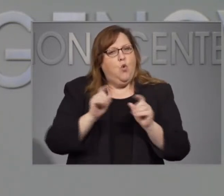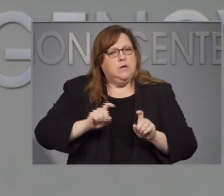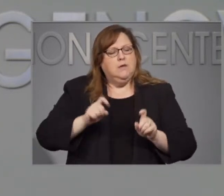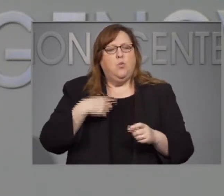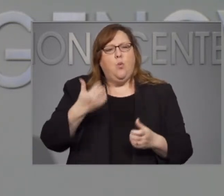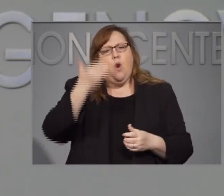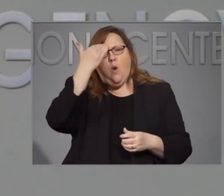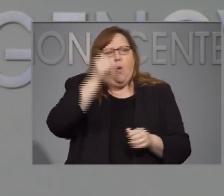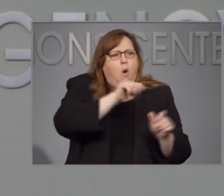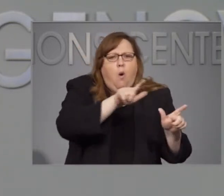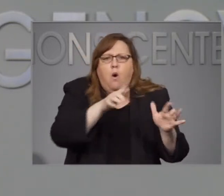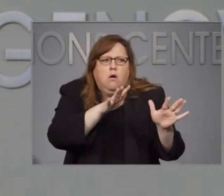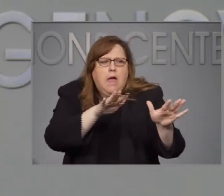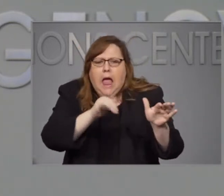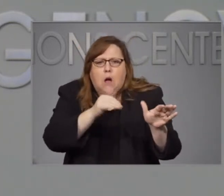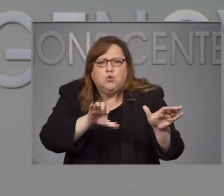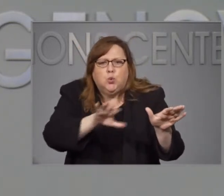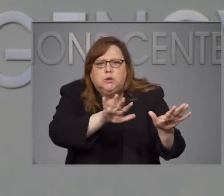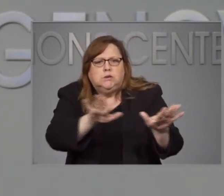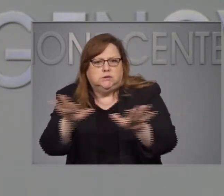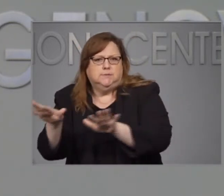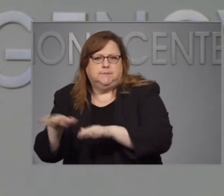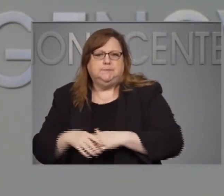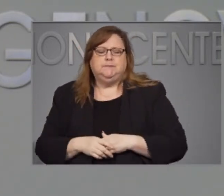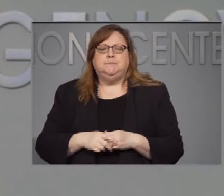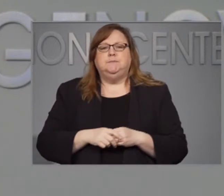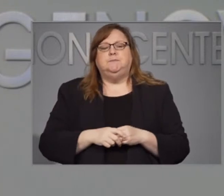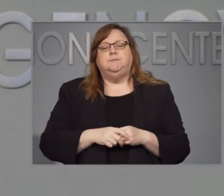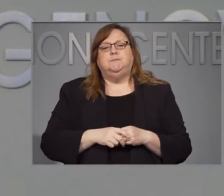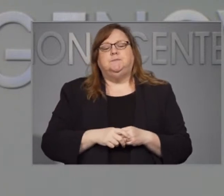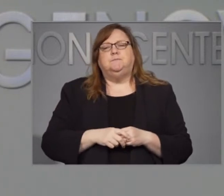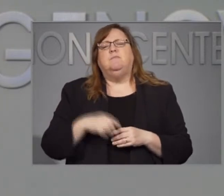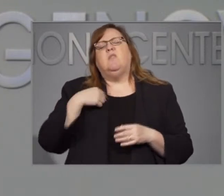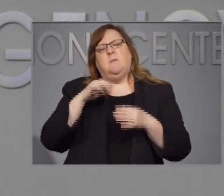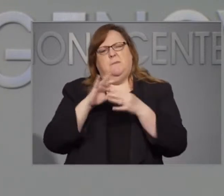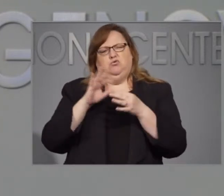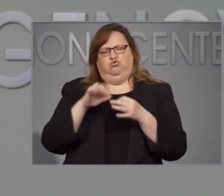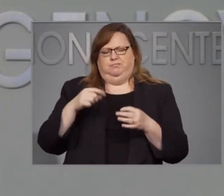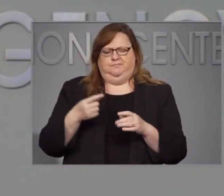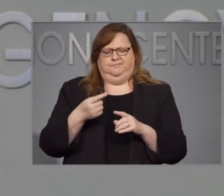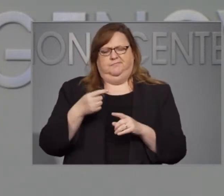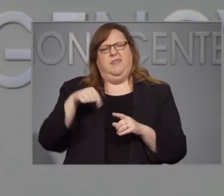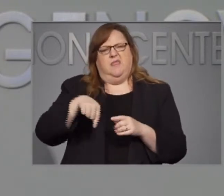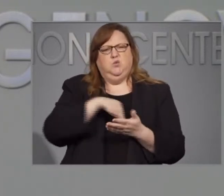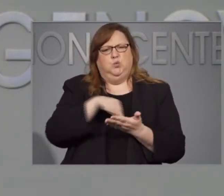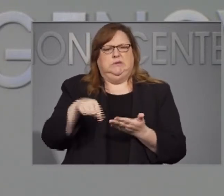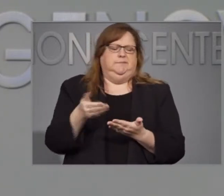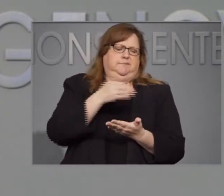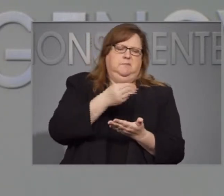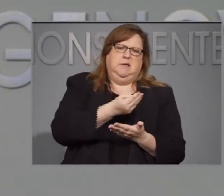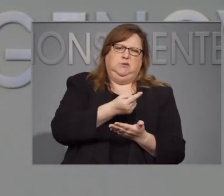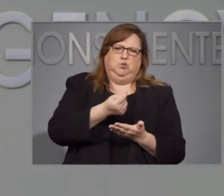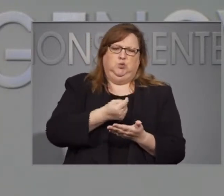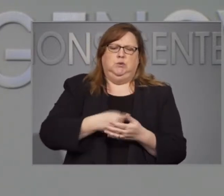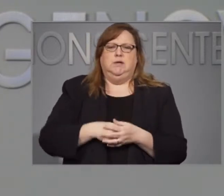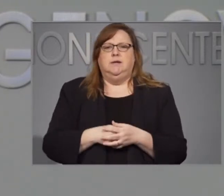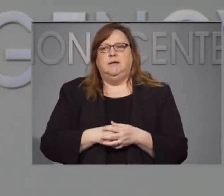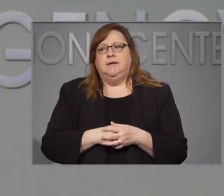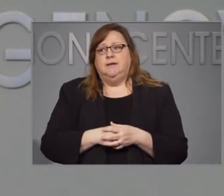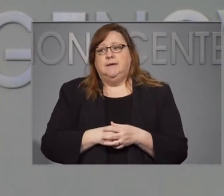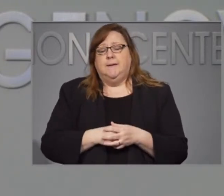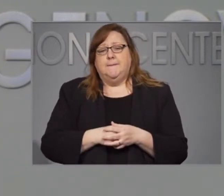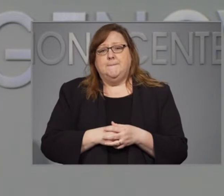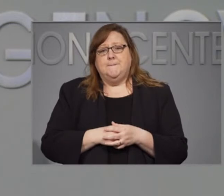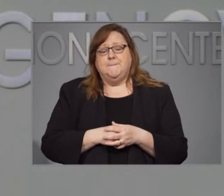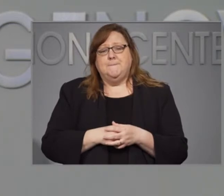particular, we're going to be focusing, as I've mentioned in earlier remarks this week, on some counties where we're seeing a more rapid